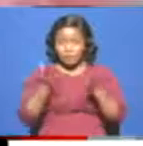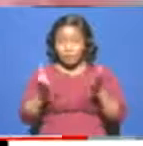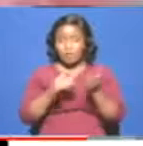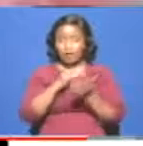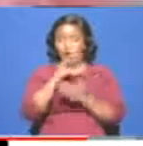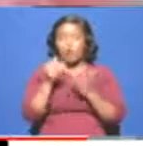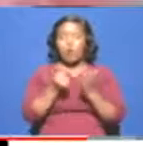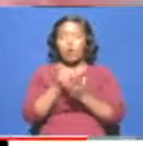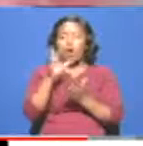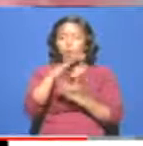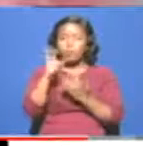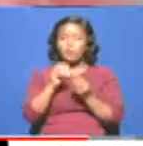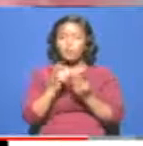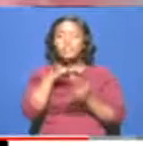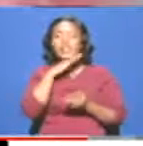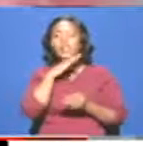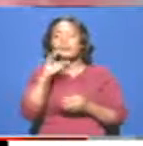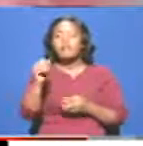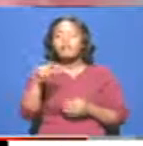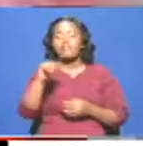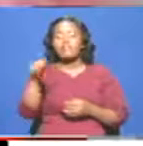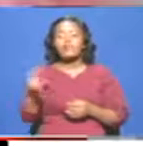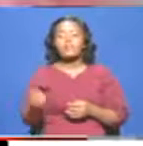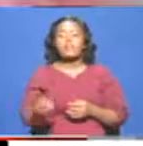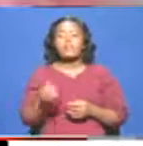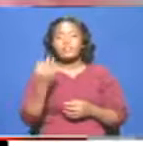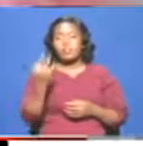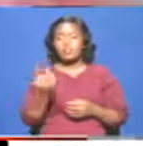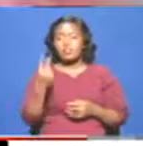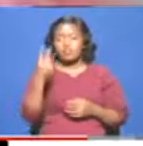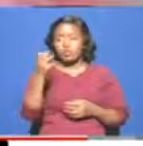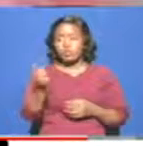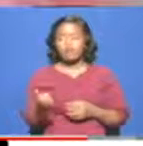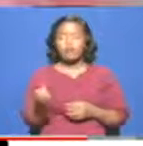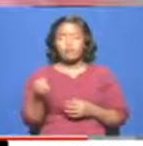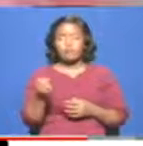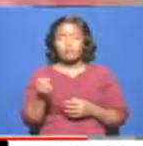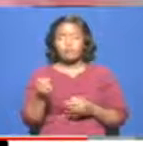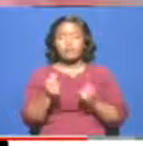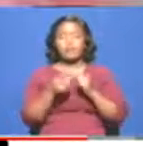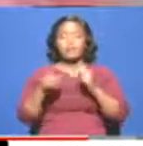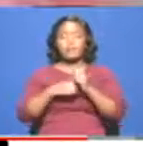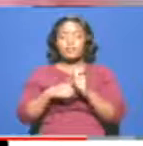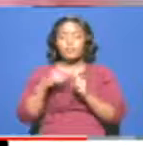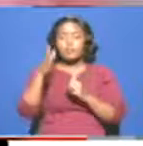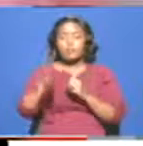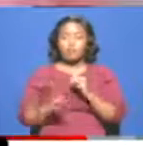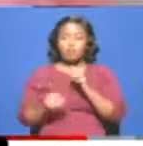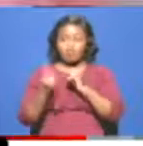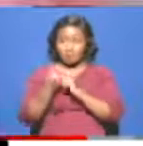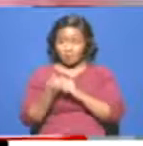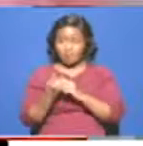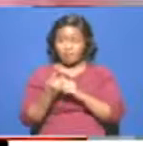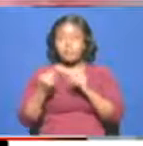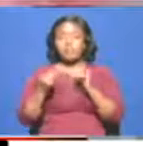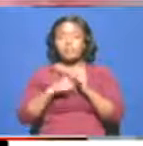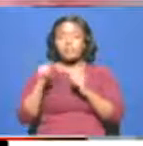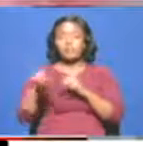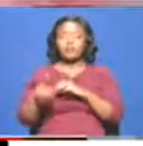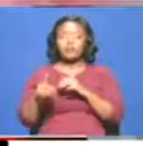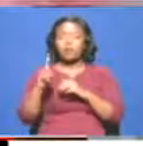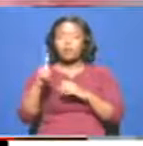at 5,325. As at November 16, 2021, over 6.16 million vaccines had been administered